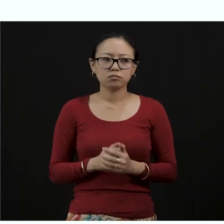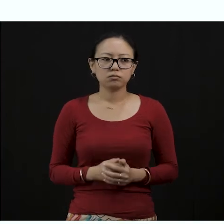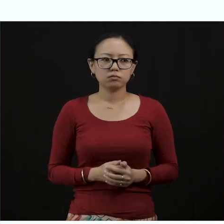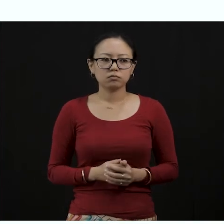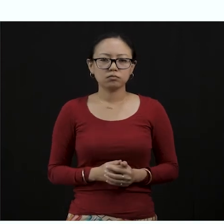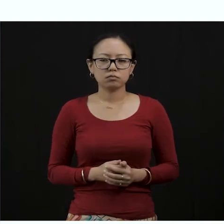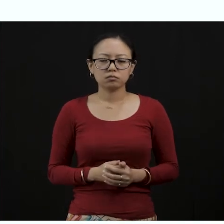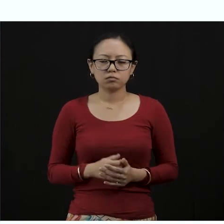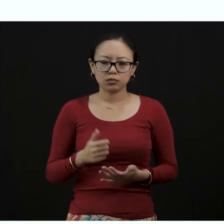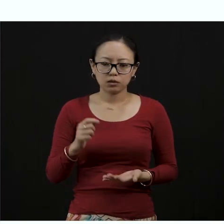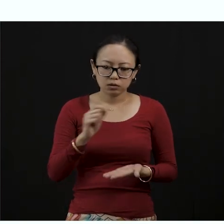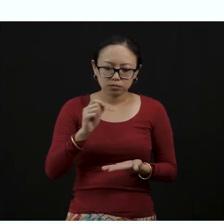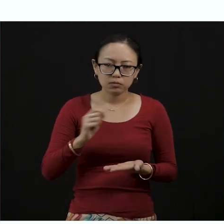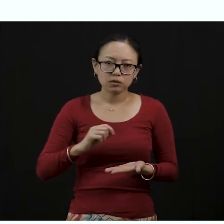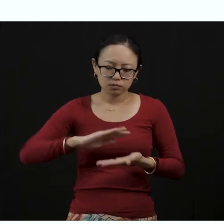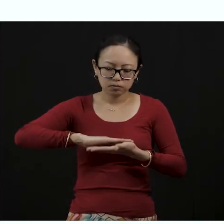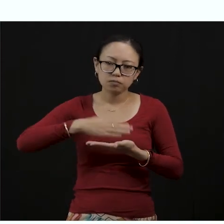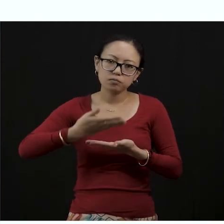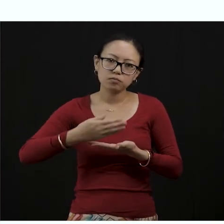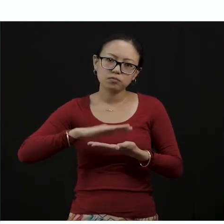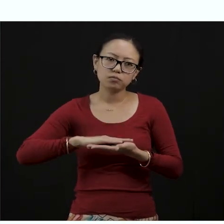Next you have pencil box.